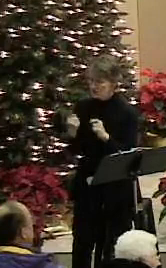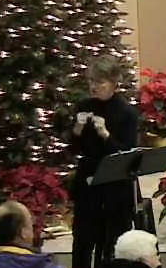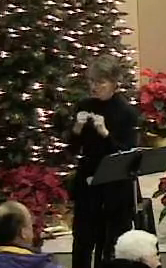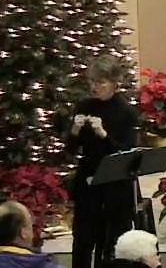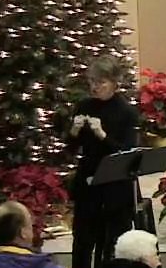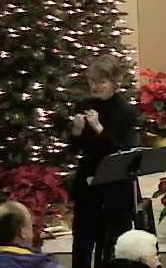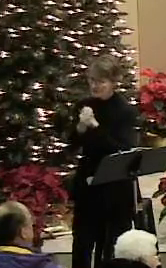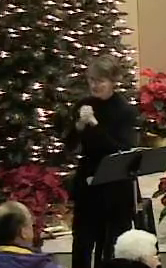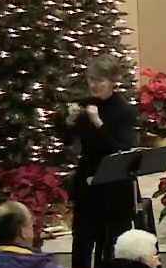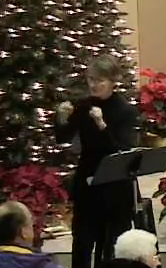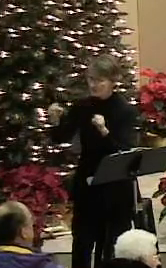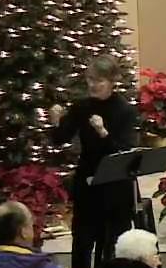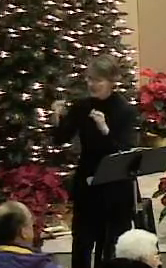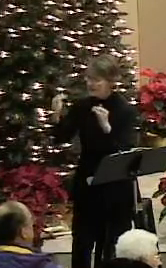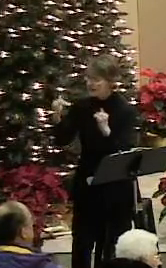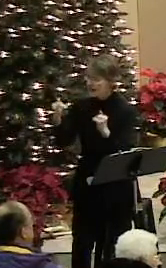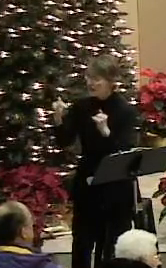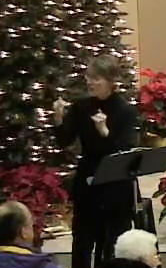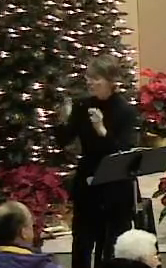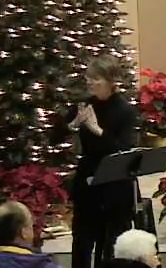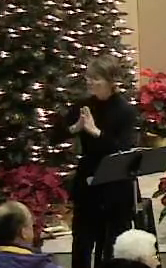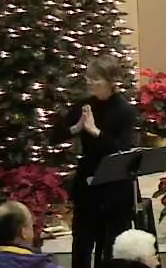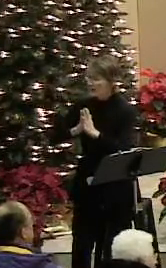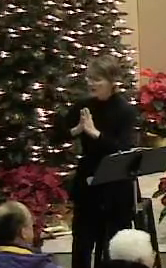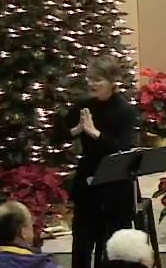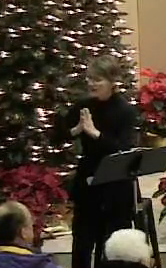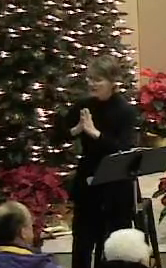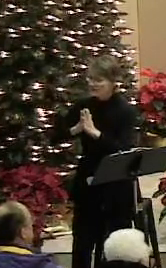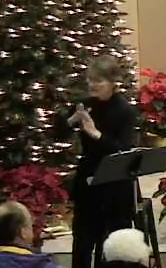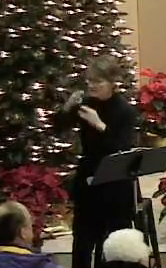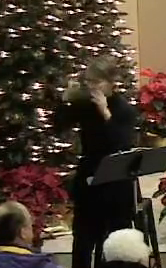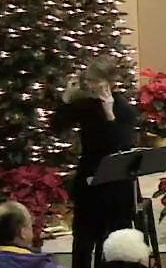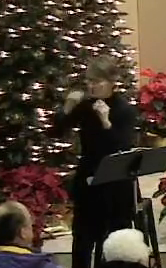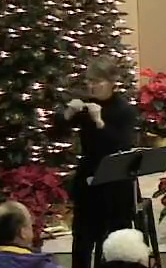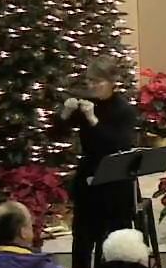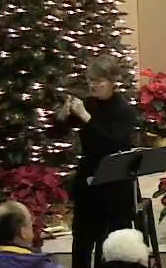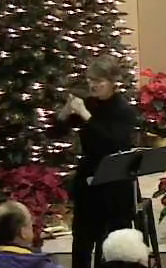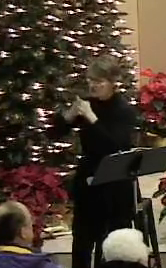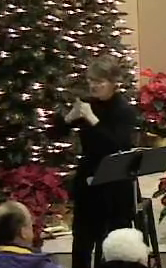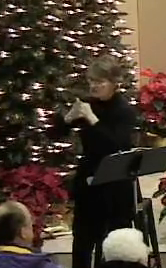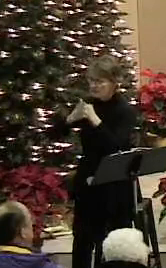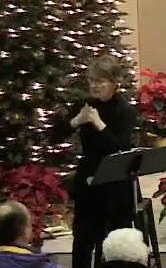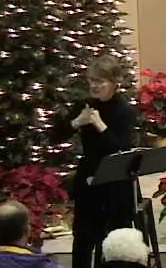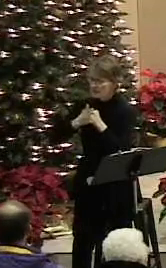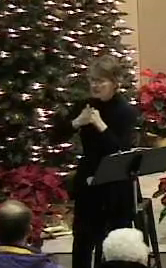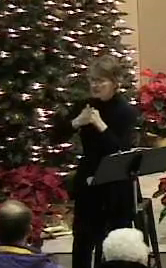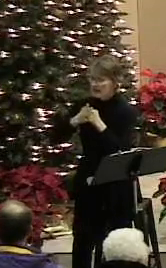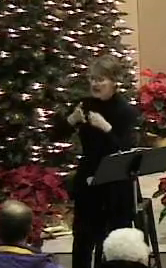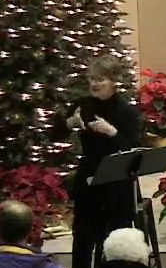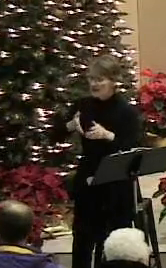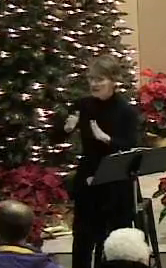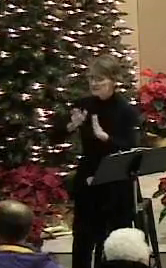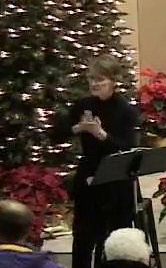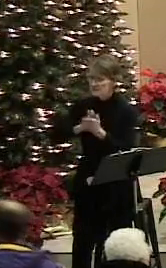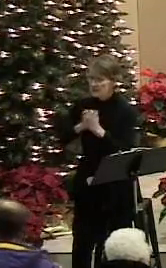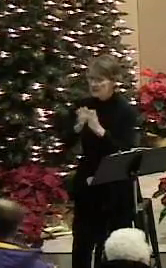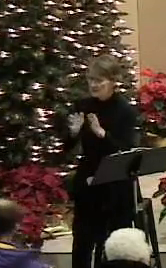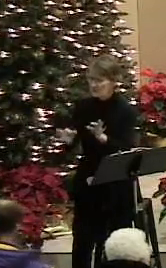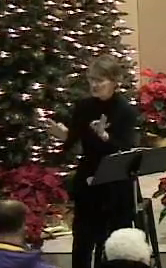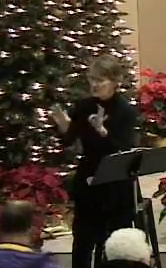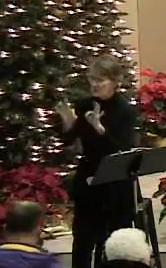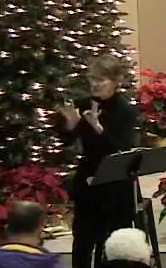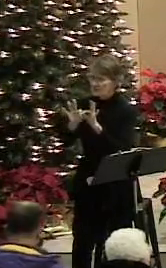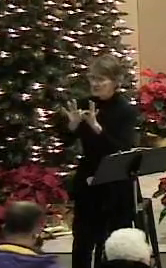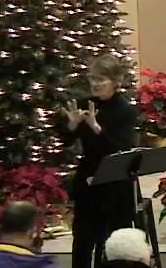we pray, that we may experience the intercession of her, through whom we were found worthy to receive the author